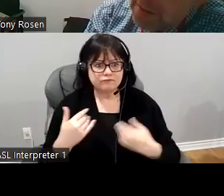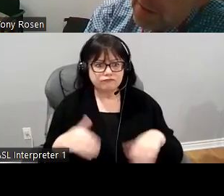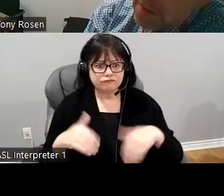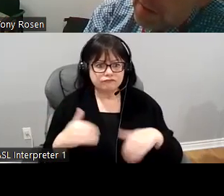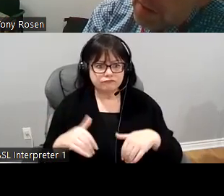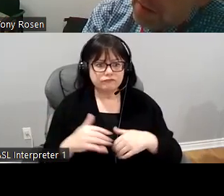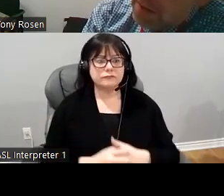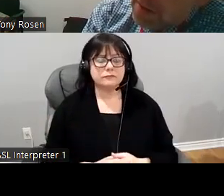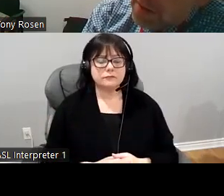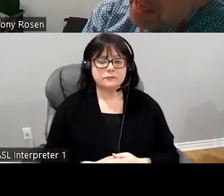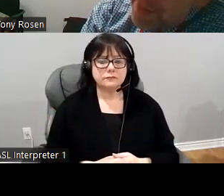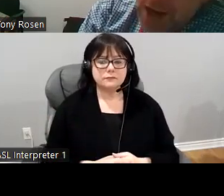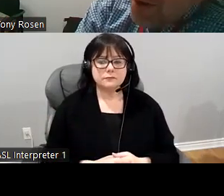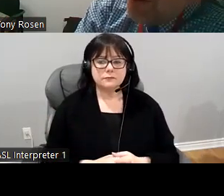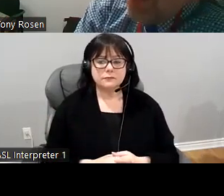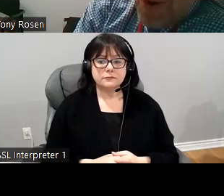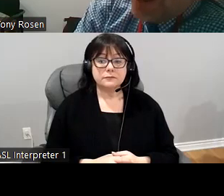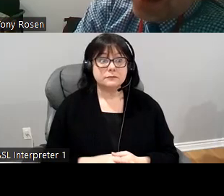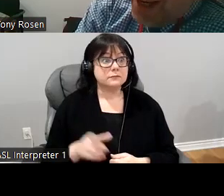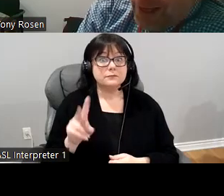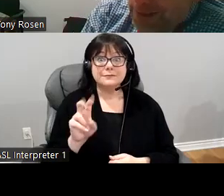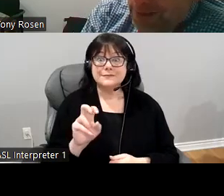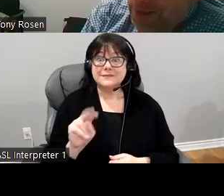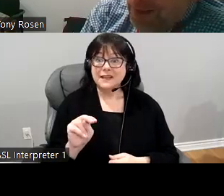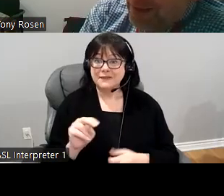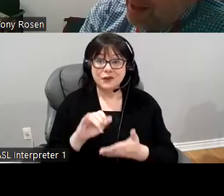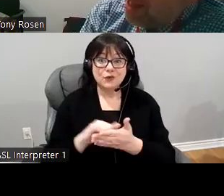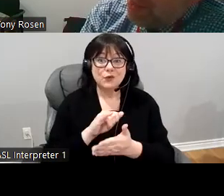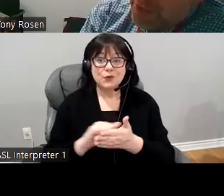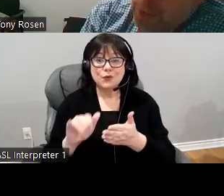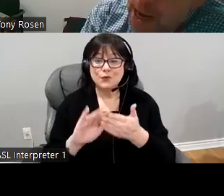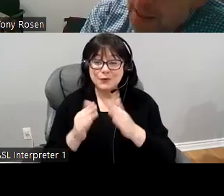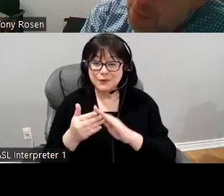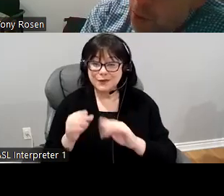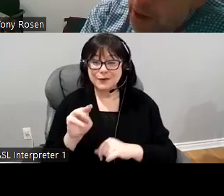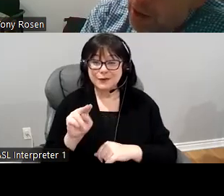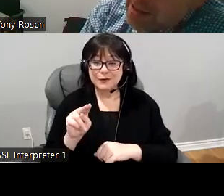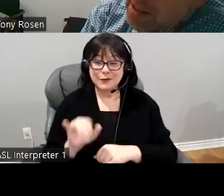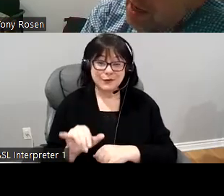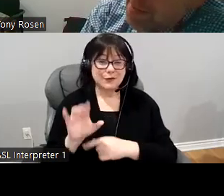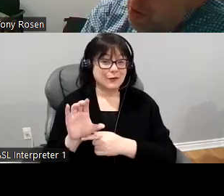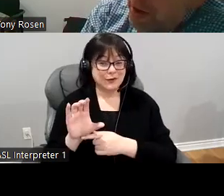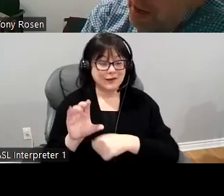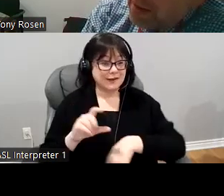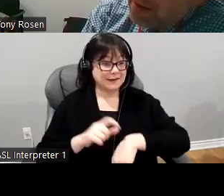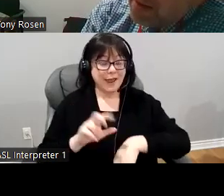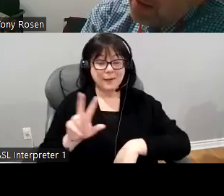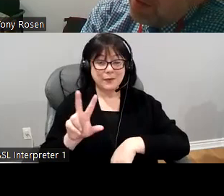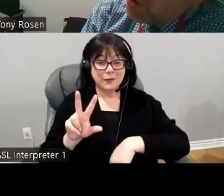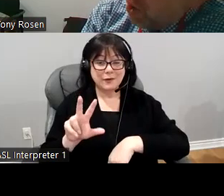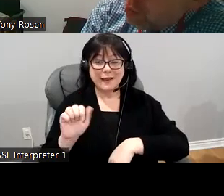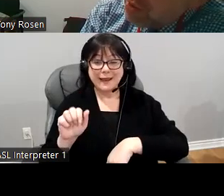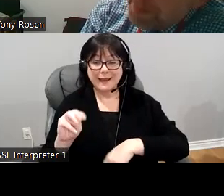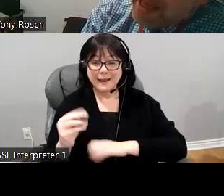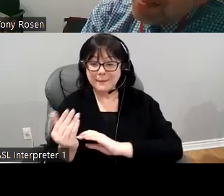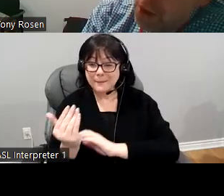And even in New York City, at 3 a.m. on Sunday morning,